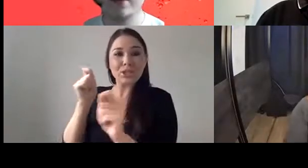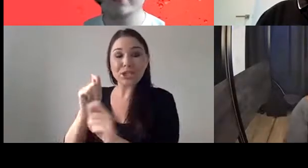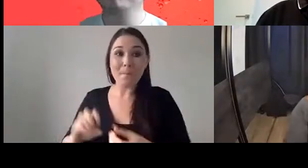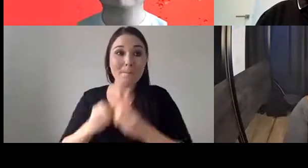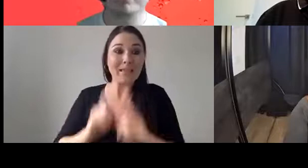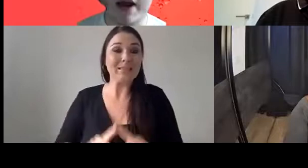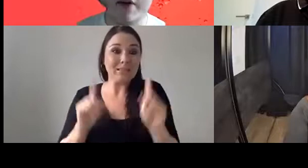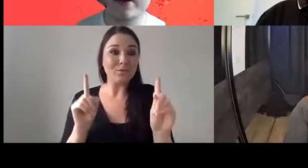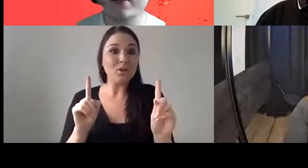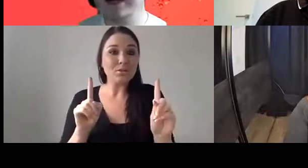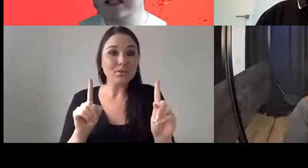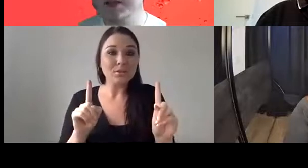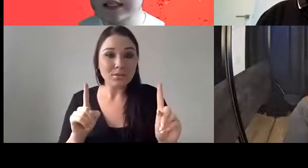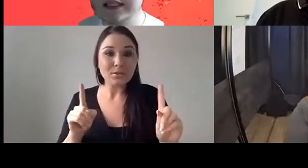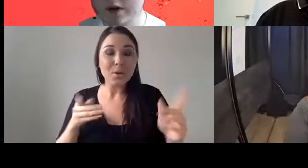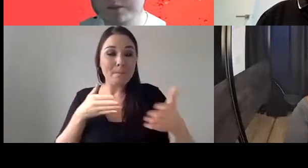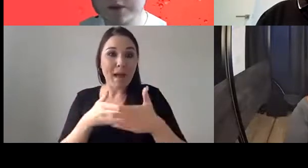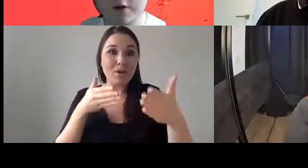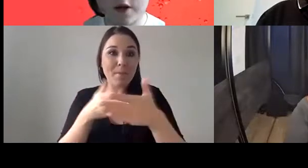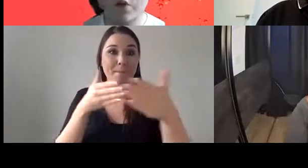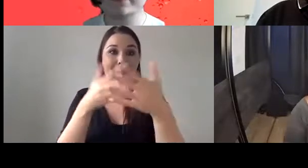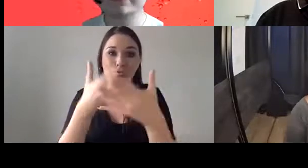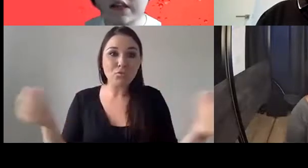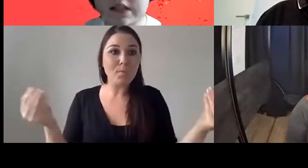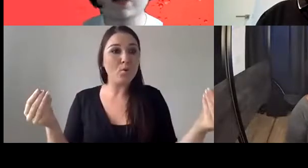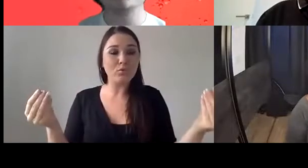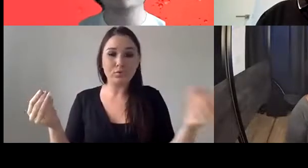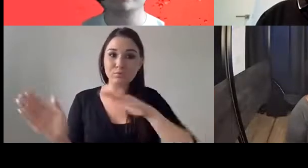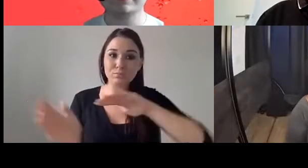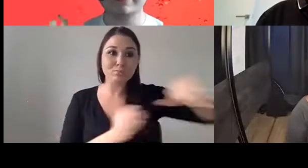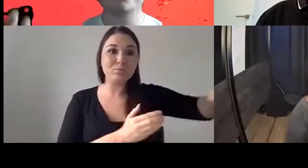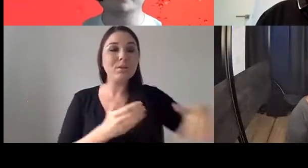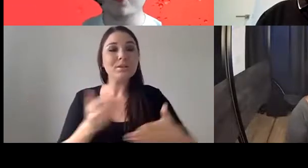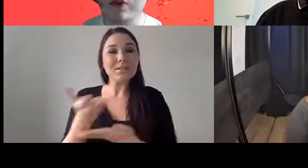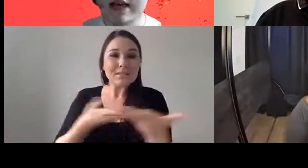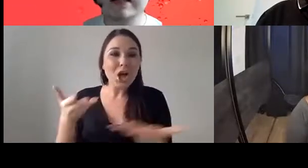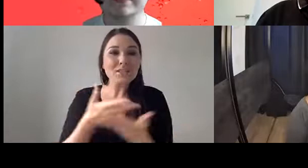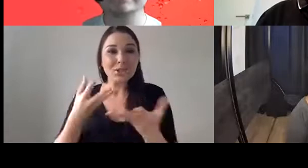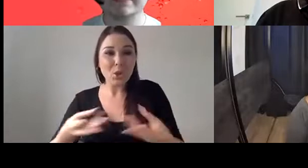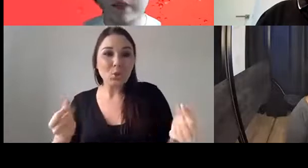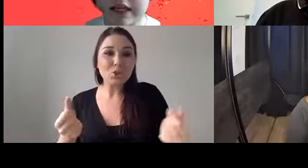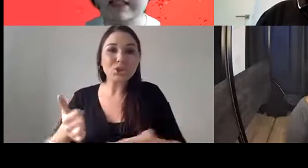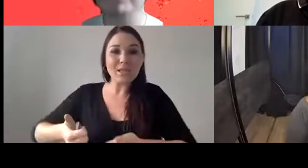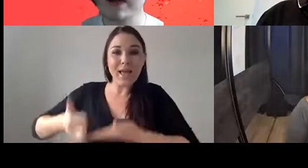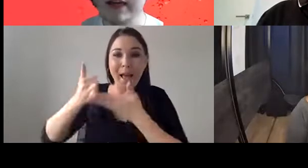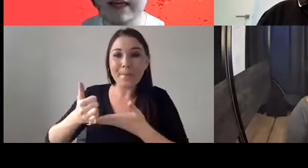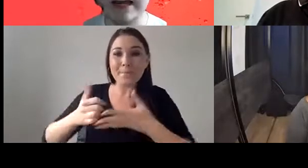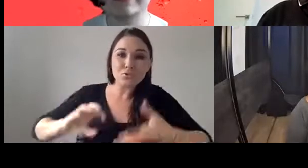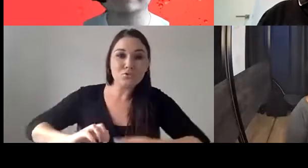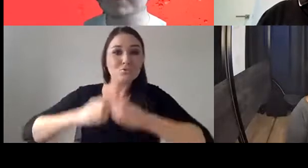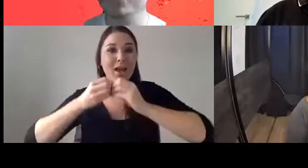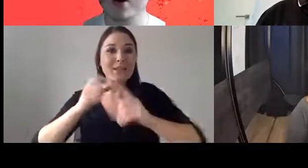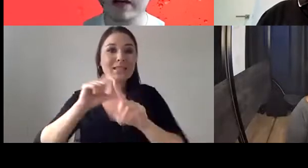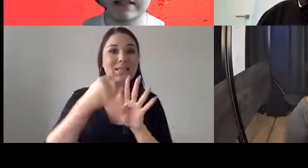and removing barriers to accessibility as well. So we'll be discussing solutions and helping to create a disability-friendly